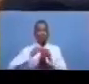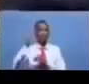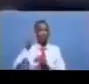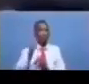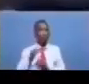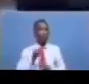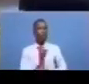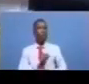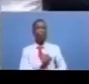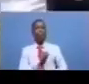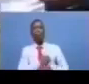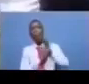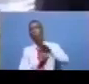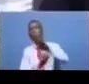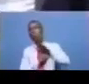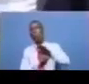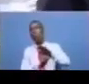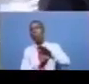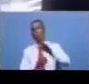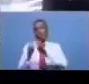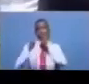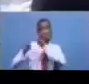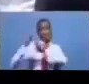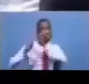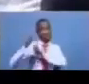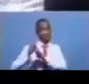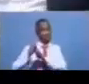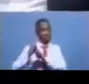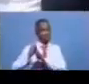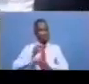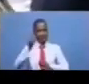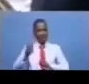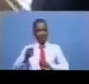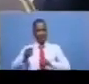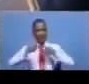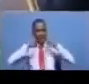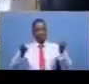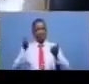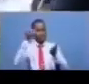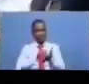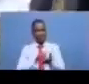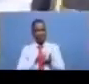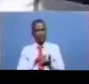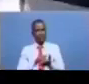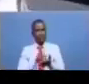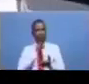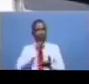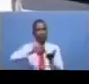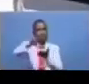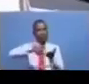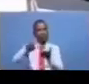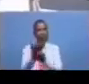tell the nation that I've made a mistake. And in rectifying that mistake, an unsigned press release is issued. An unsigned press